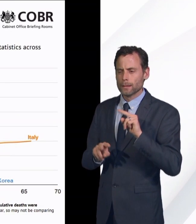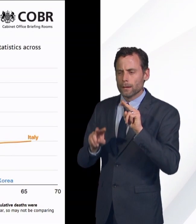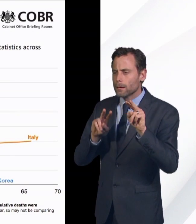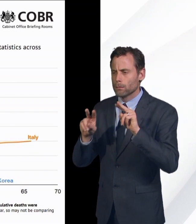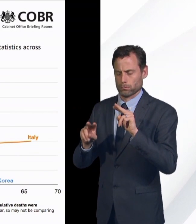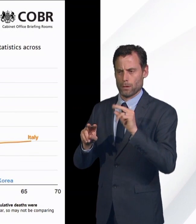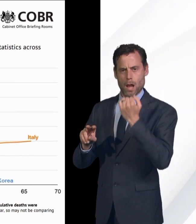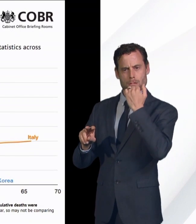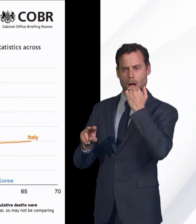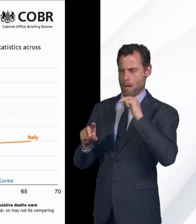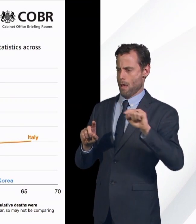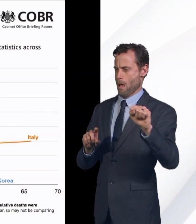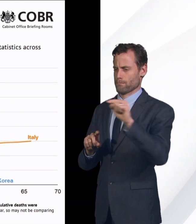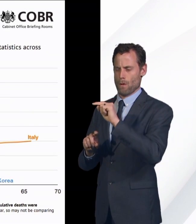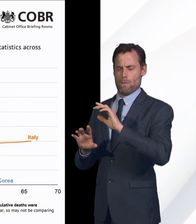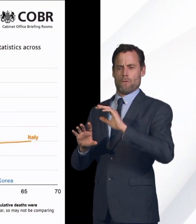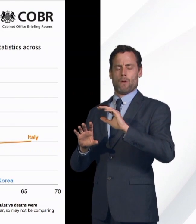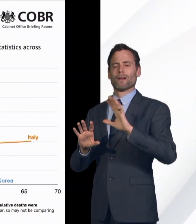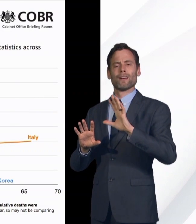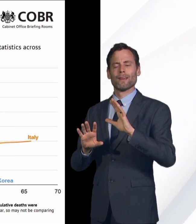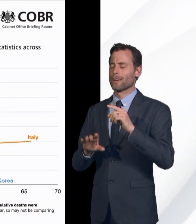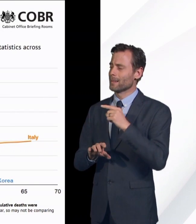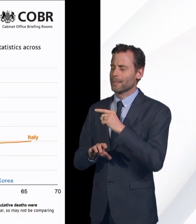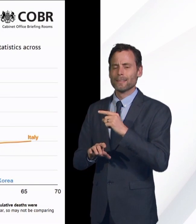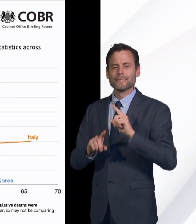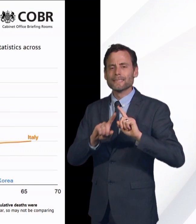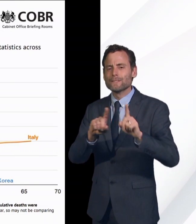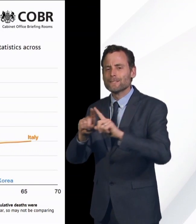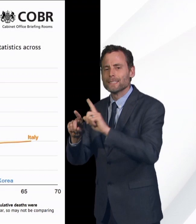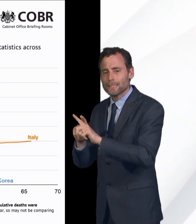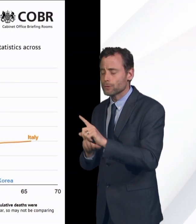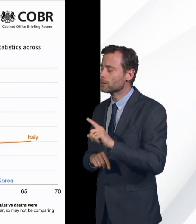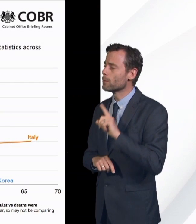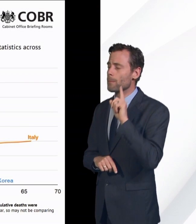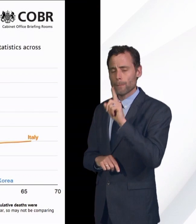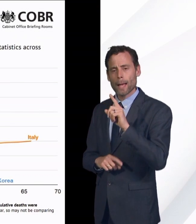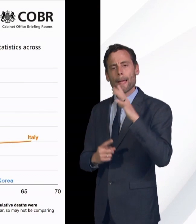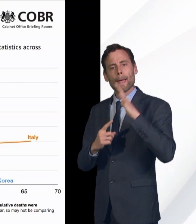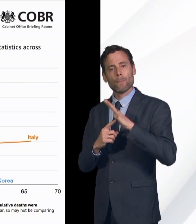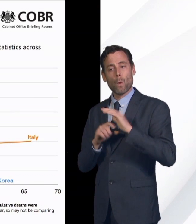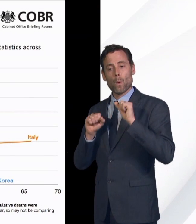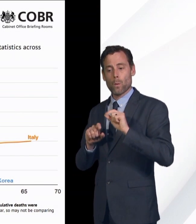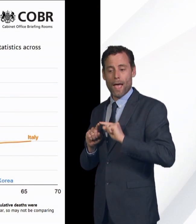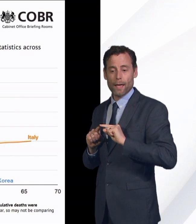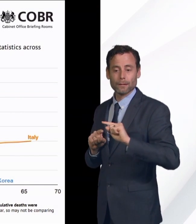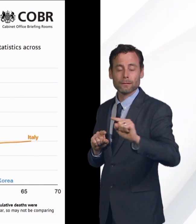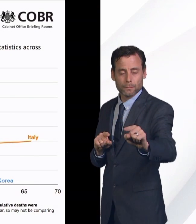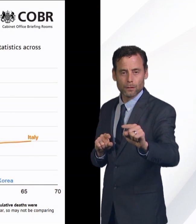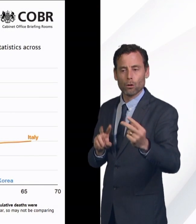difficult, and it will only be excess mortality, all-cause mortality over a period of time of the pandemic that will